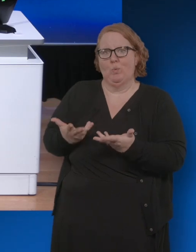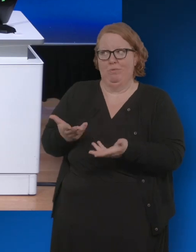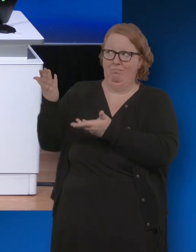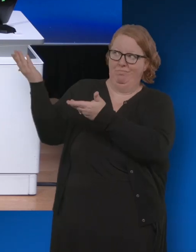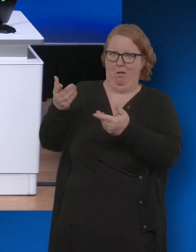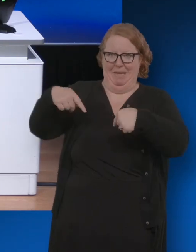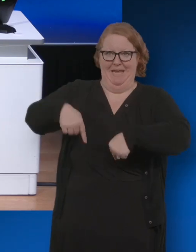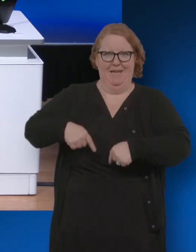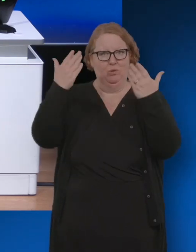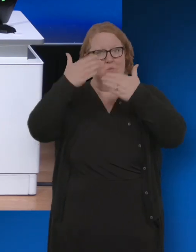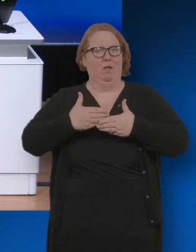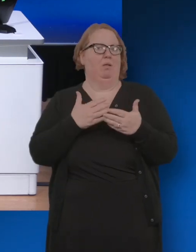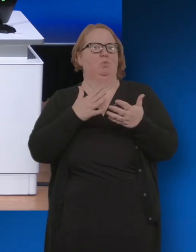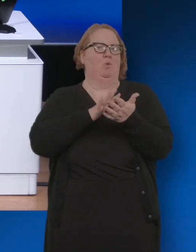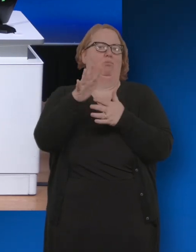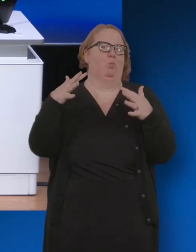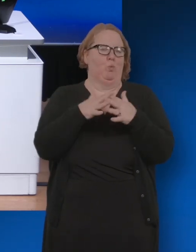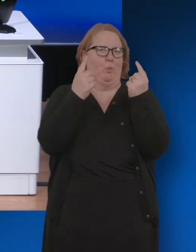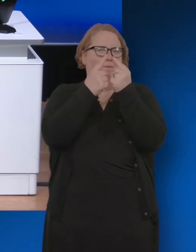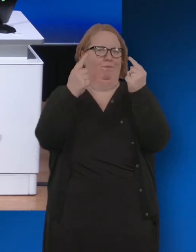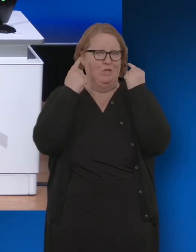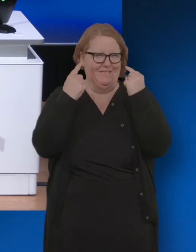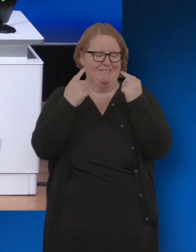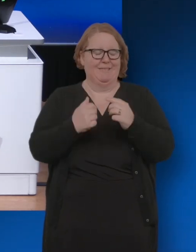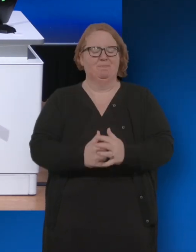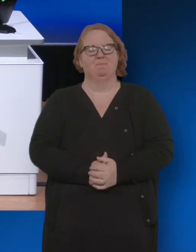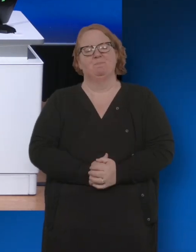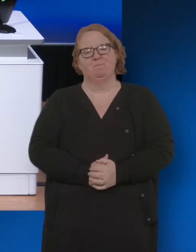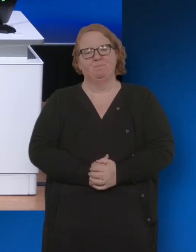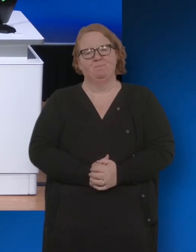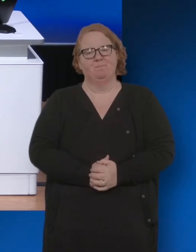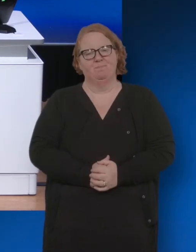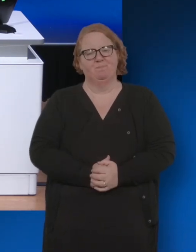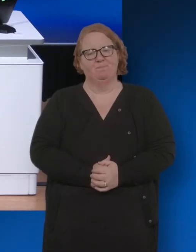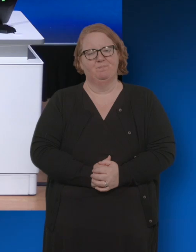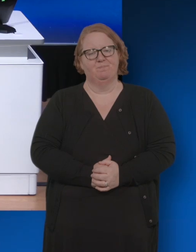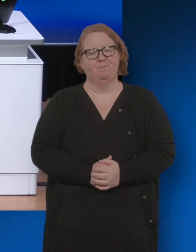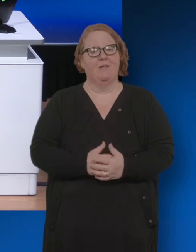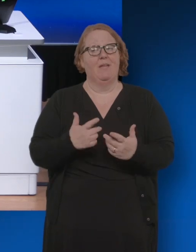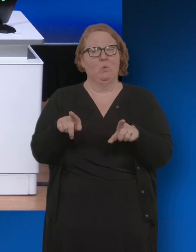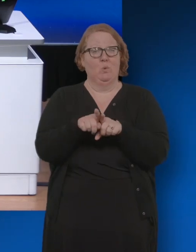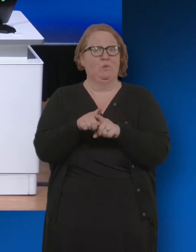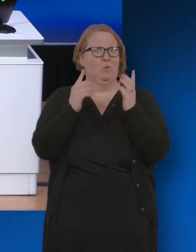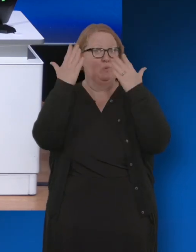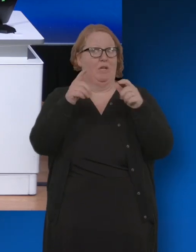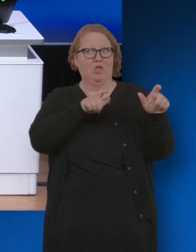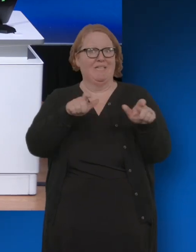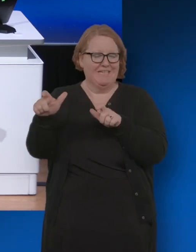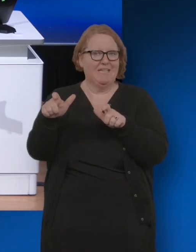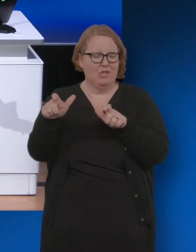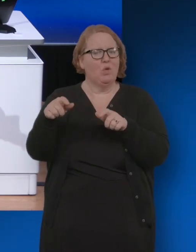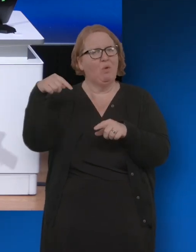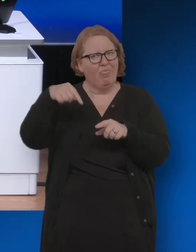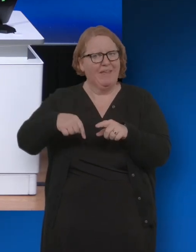come to Heriot-Watt University this weekend, and especially tonight to continue what is now quite